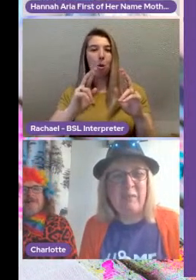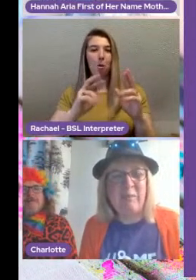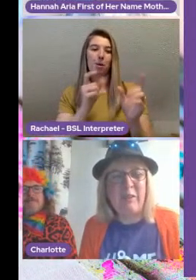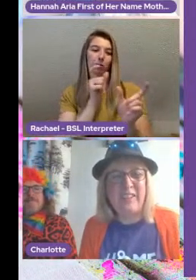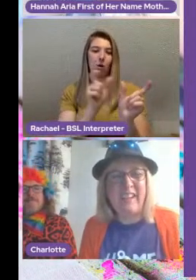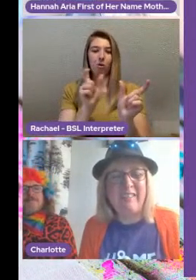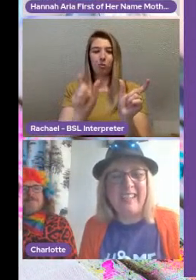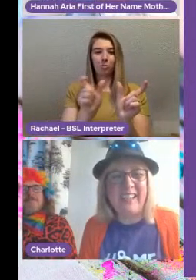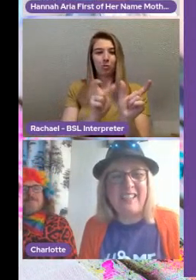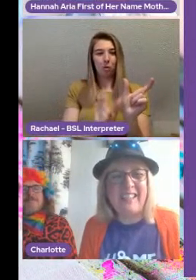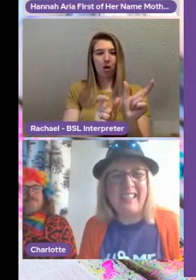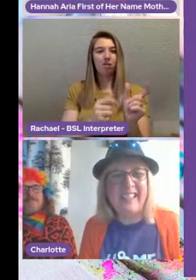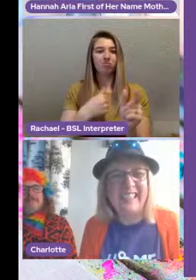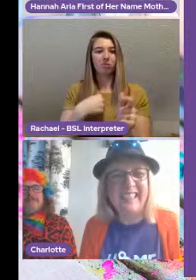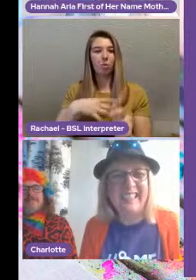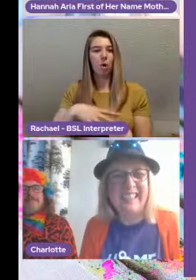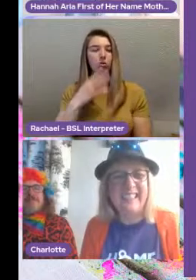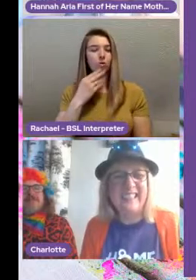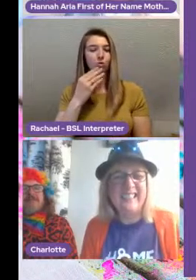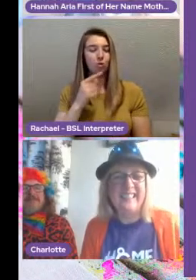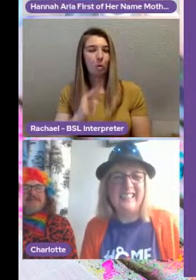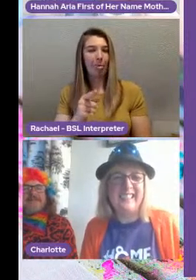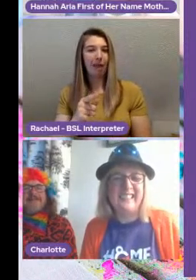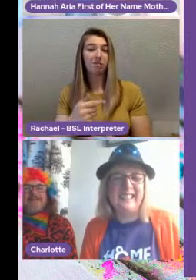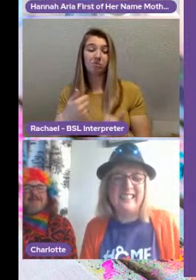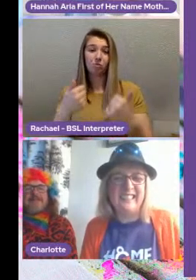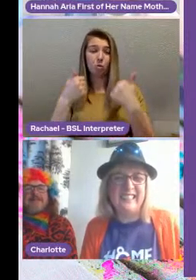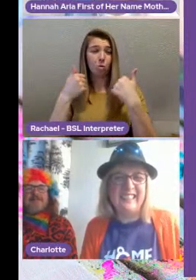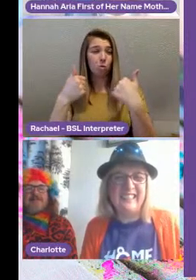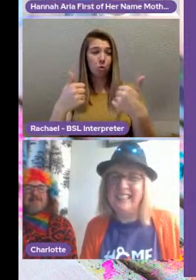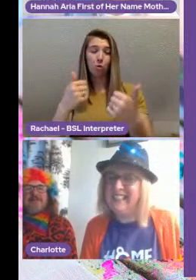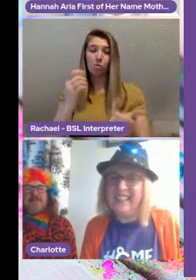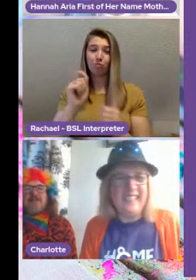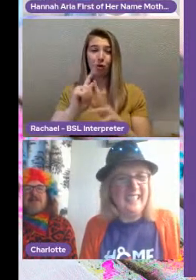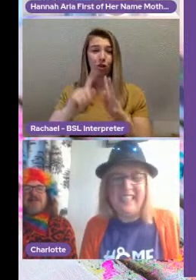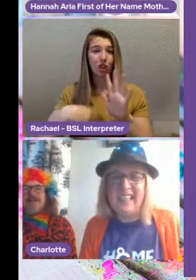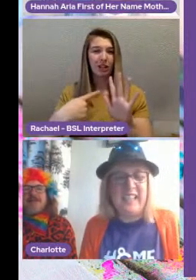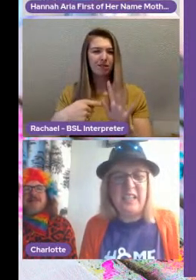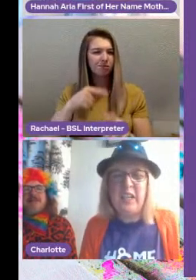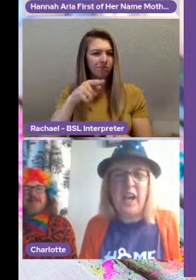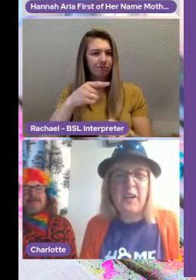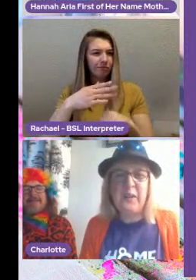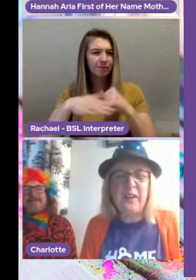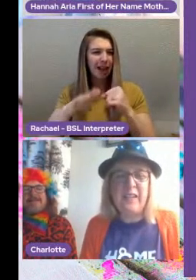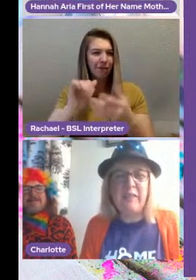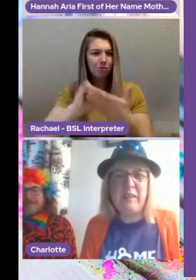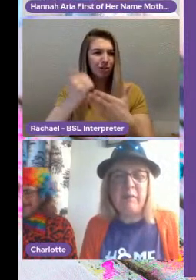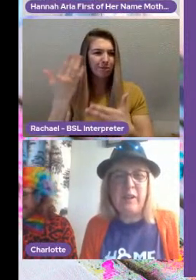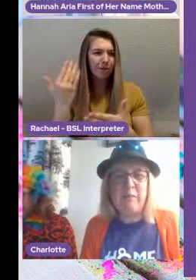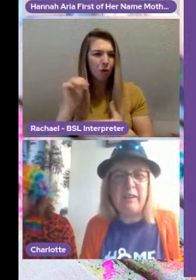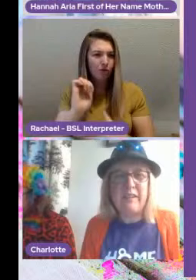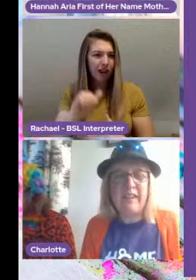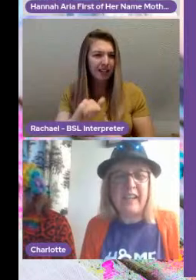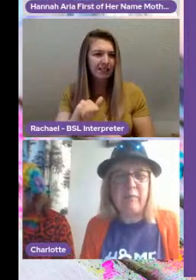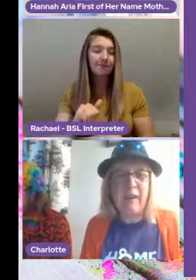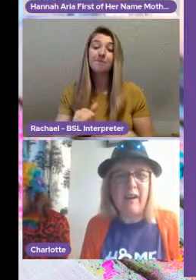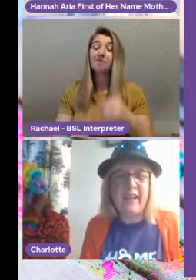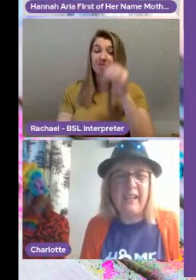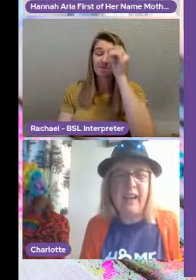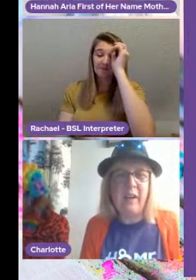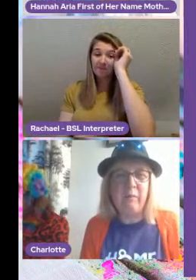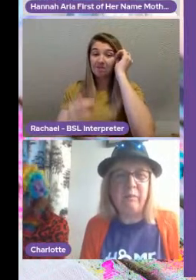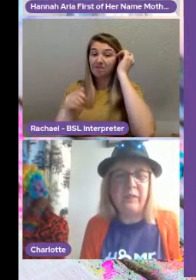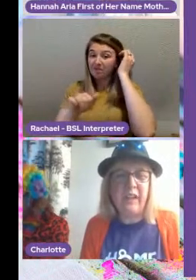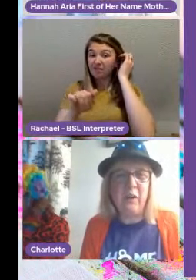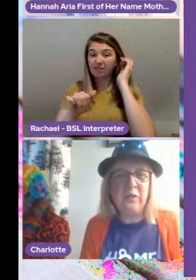was a really good project, really good. And you'd never done printing before either, had you? No, I'd never done monoprinting.